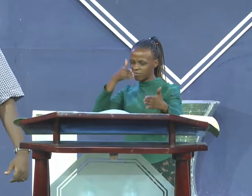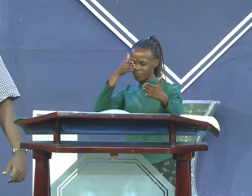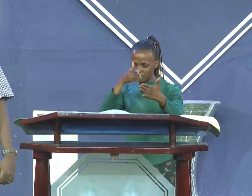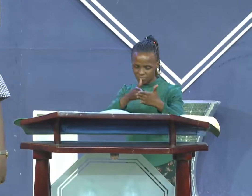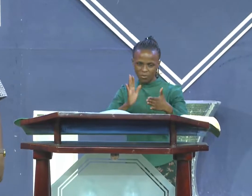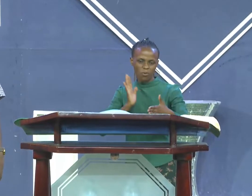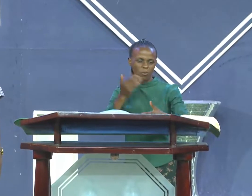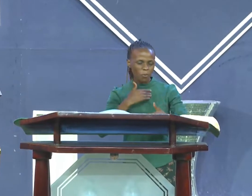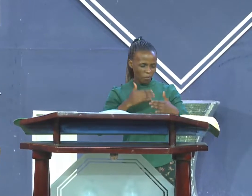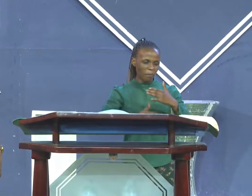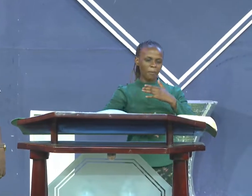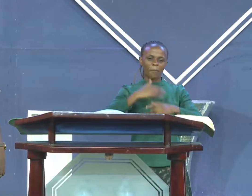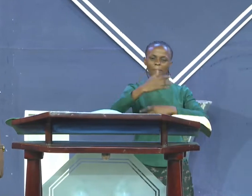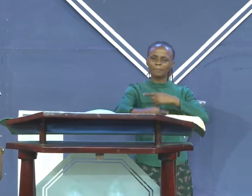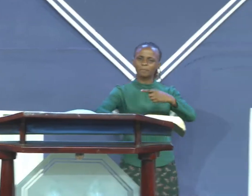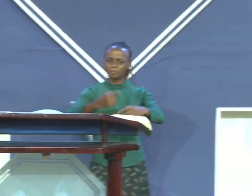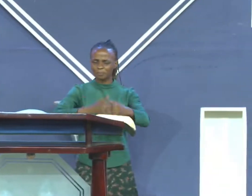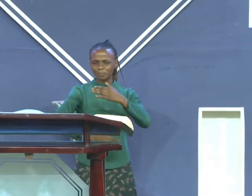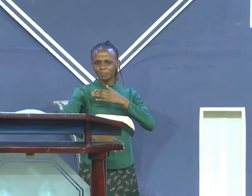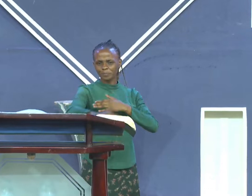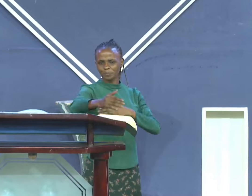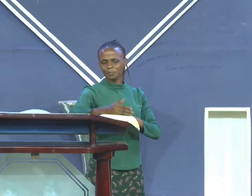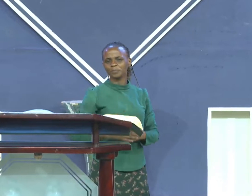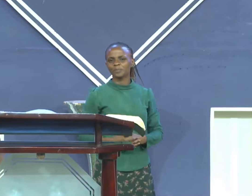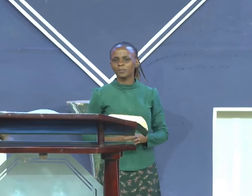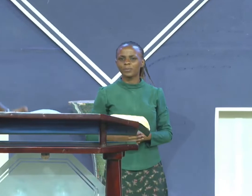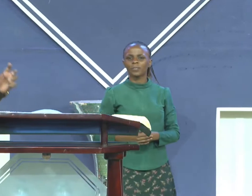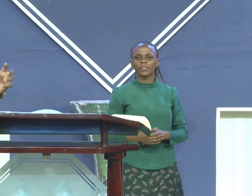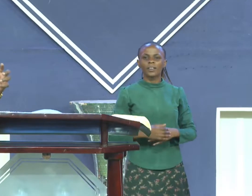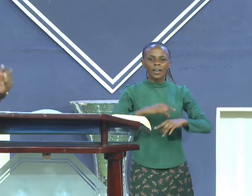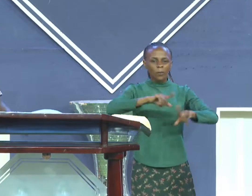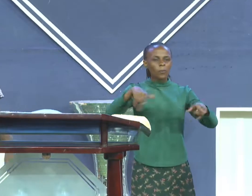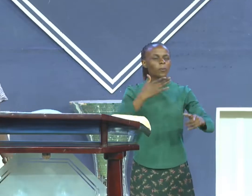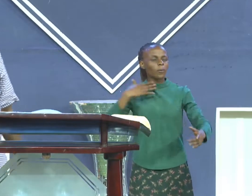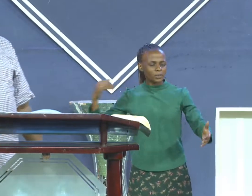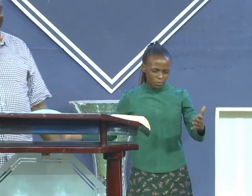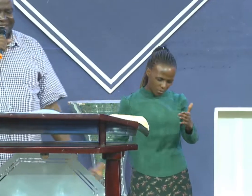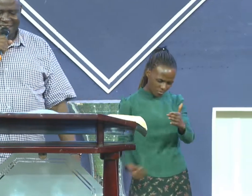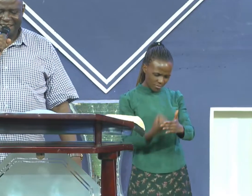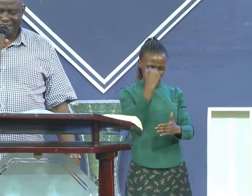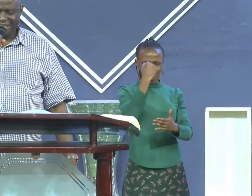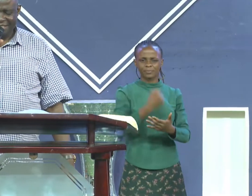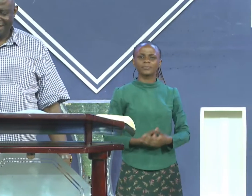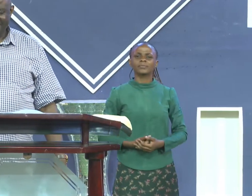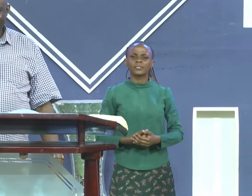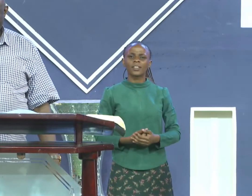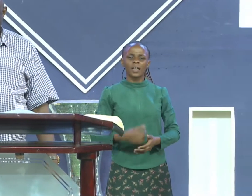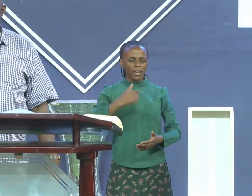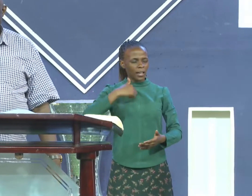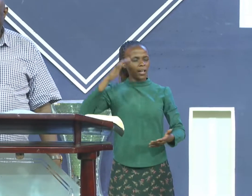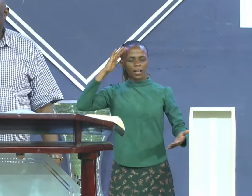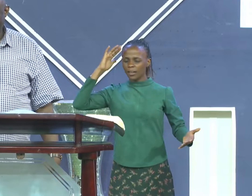The spirit of the Perizzites had hindered our advancement. We want to rise up. I